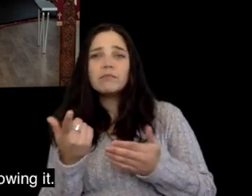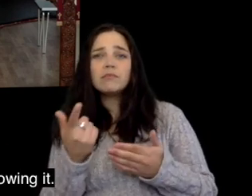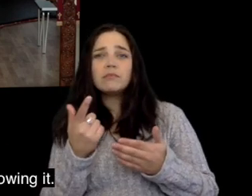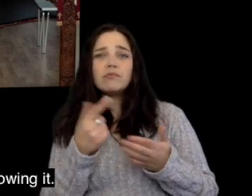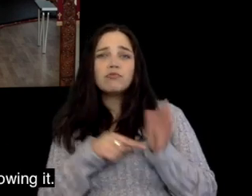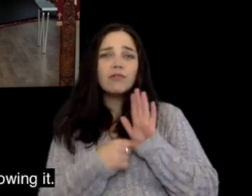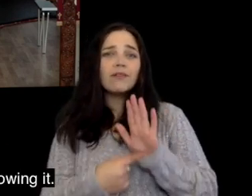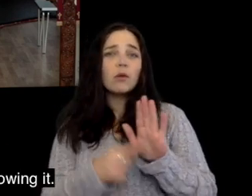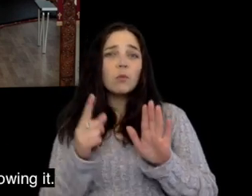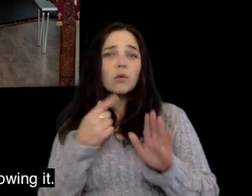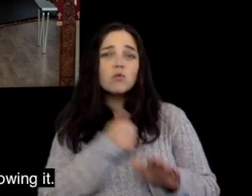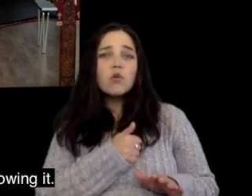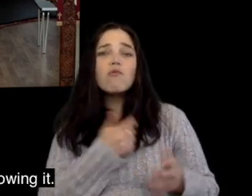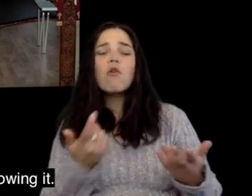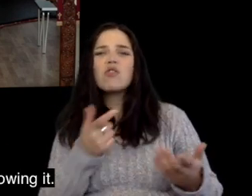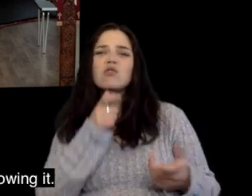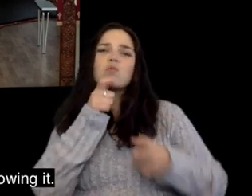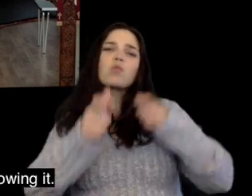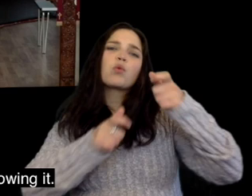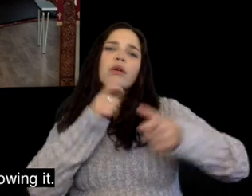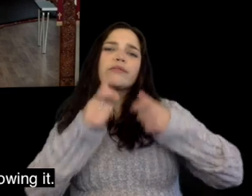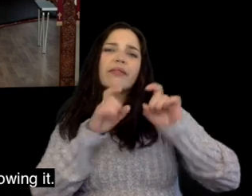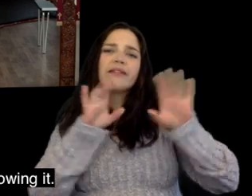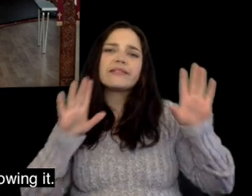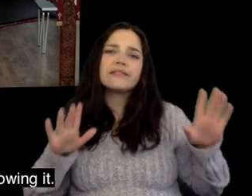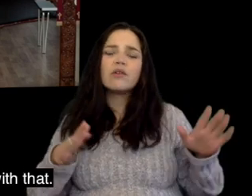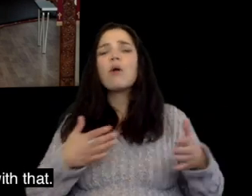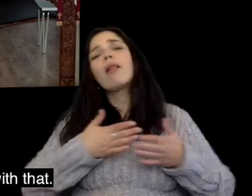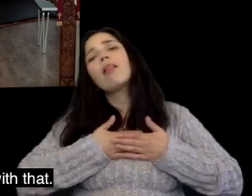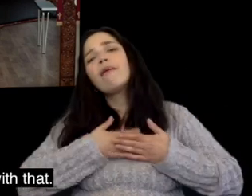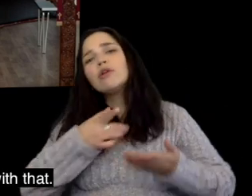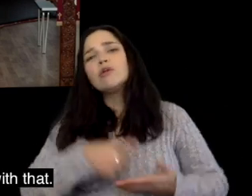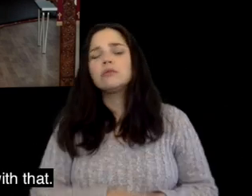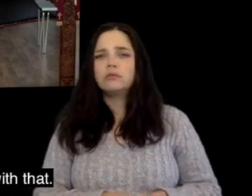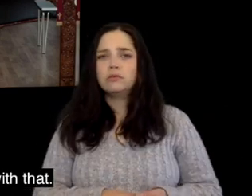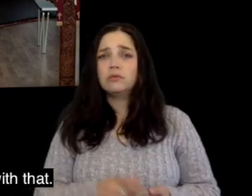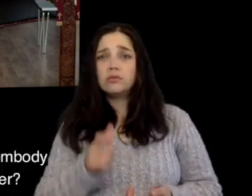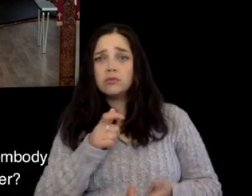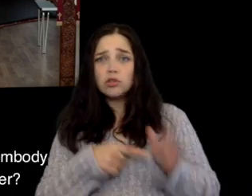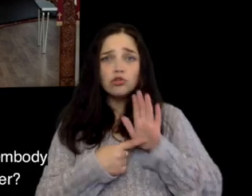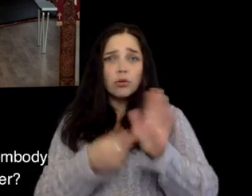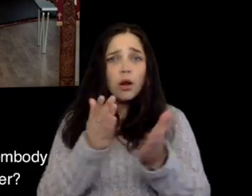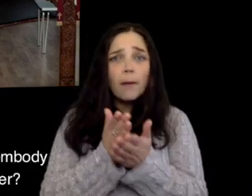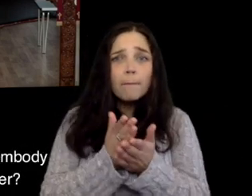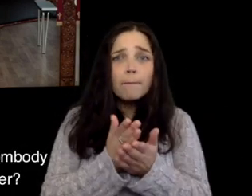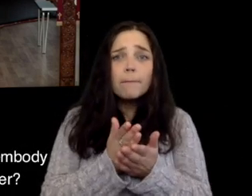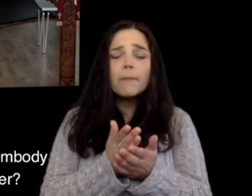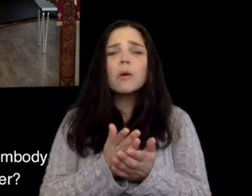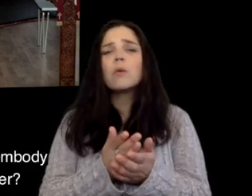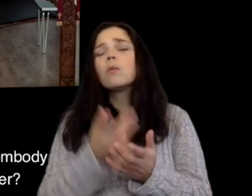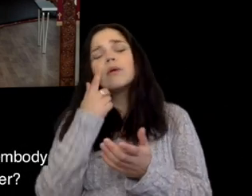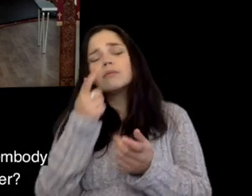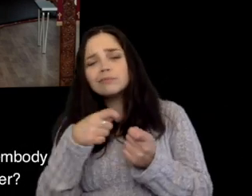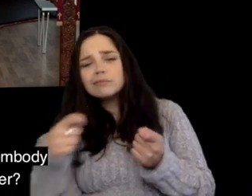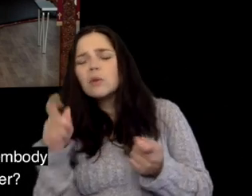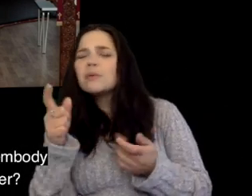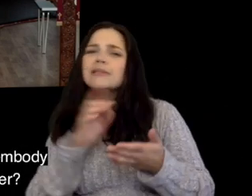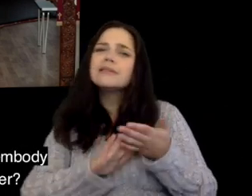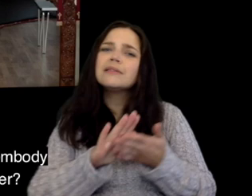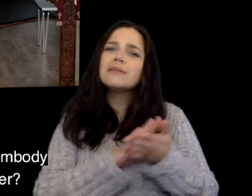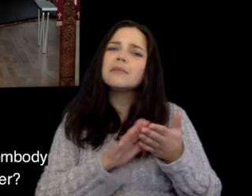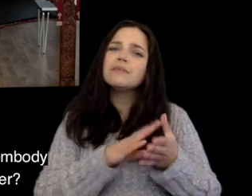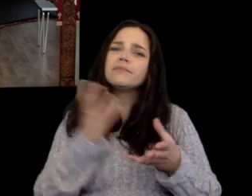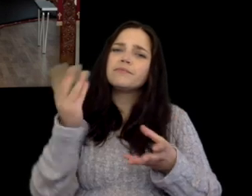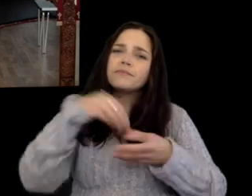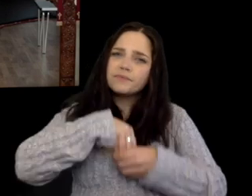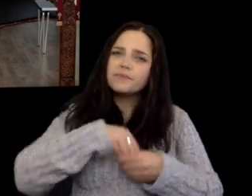is it words? I love you. Are you showing it? You can go on and on with that. What does it mean